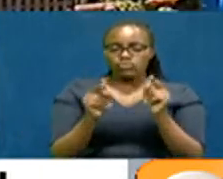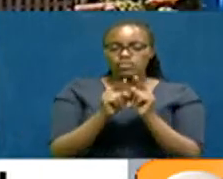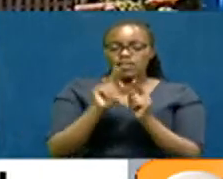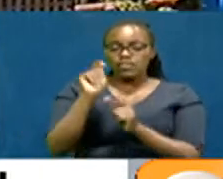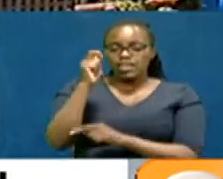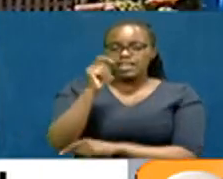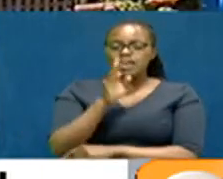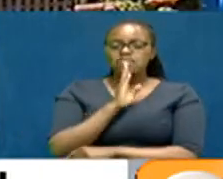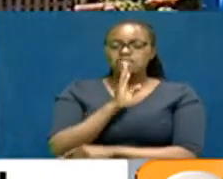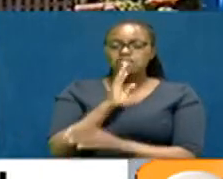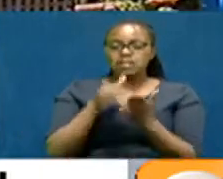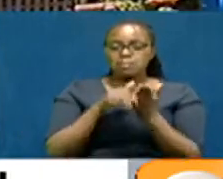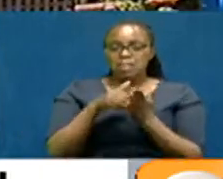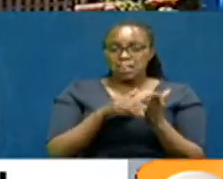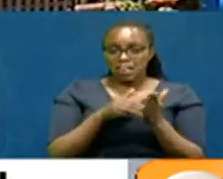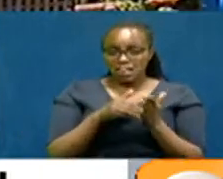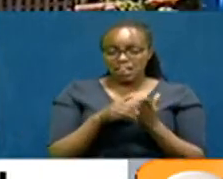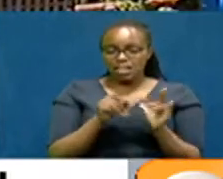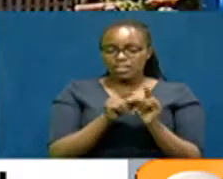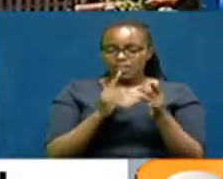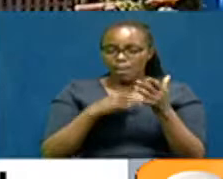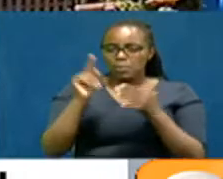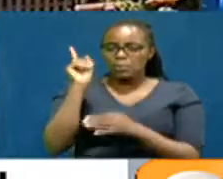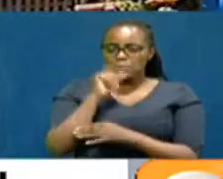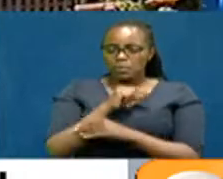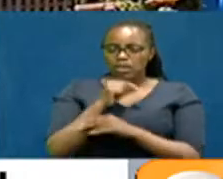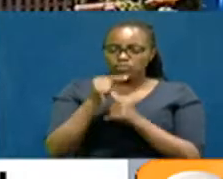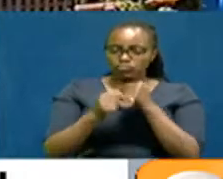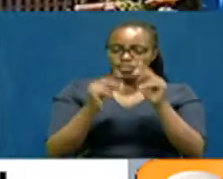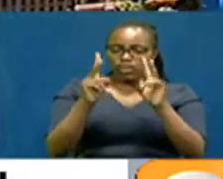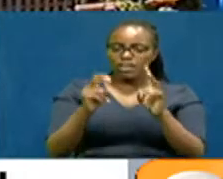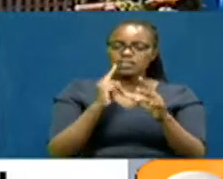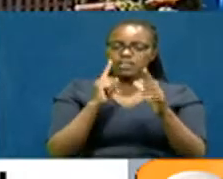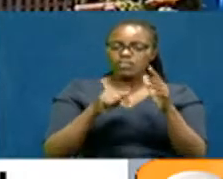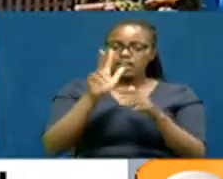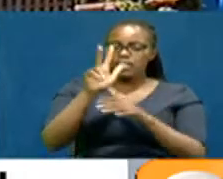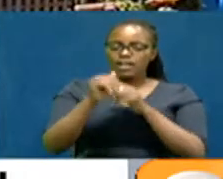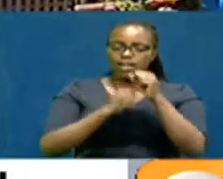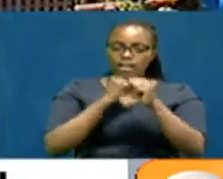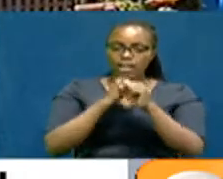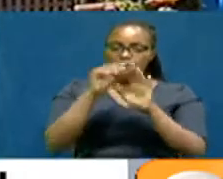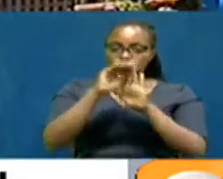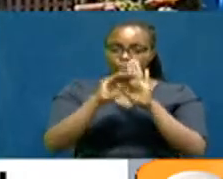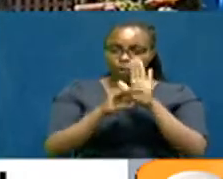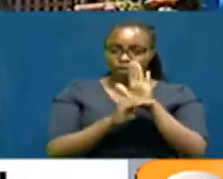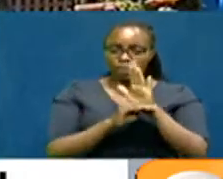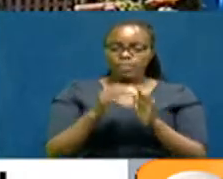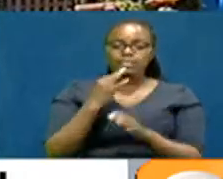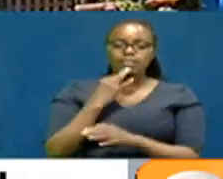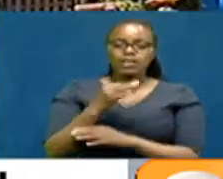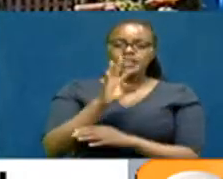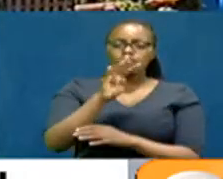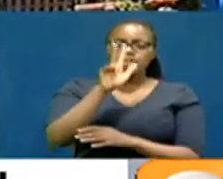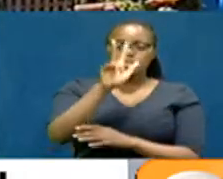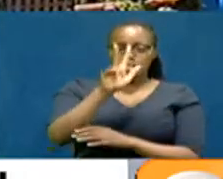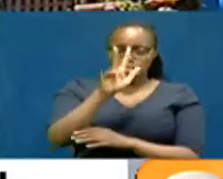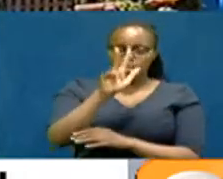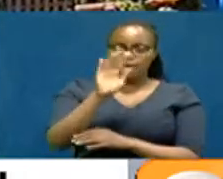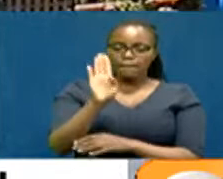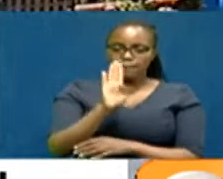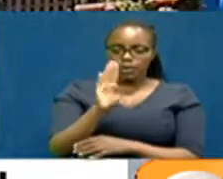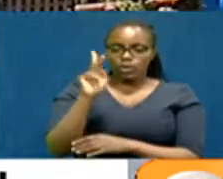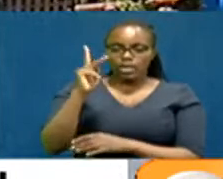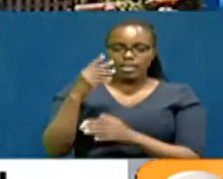debt vulnerabilities. The approval takes cumulative issuances under the three-year program to 143 billion Kenya